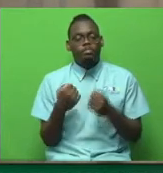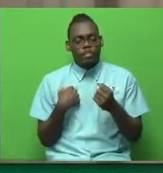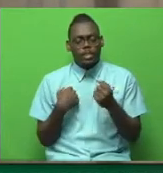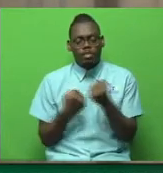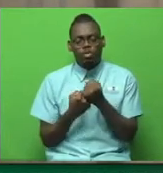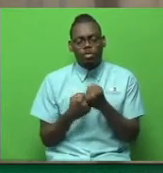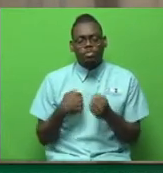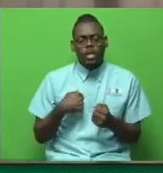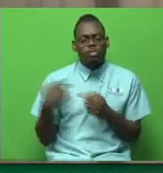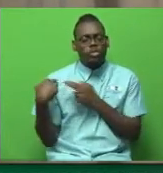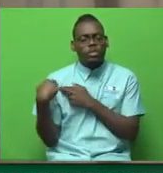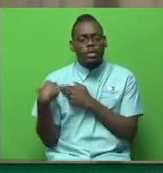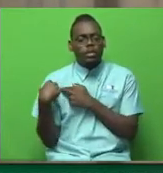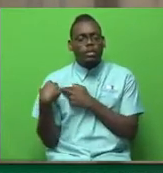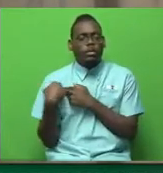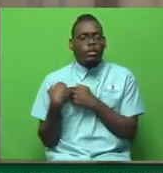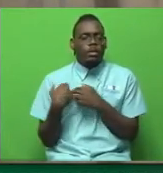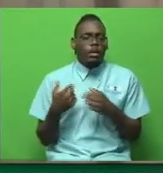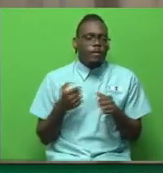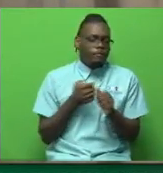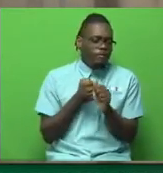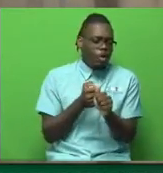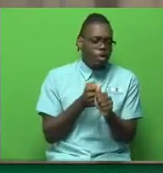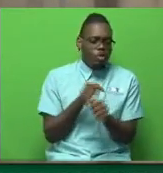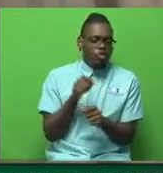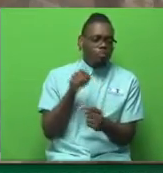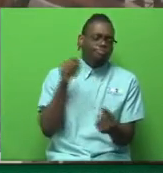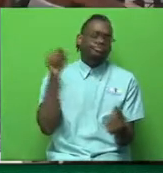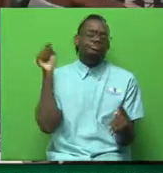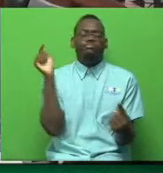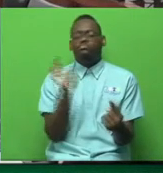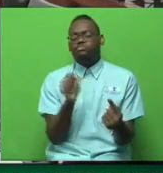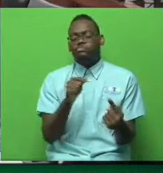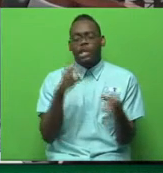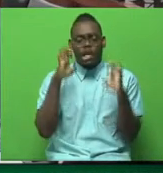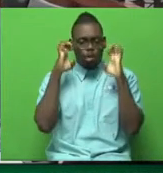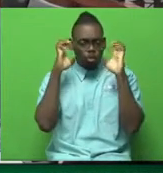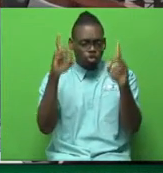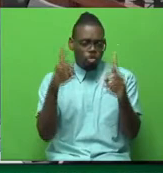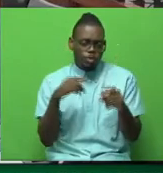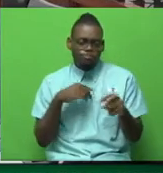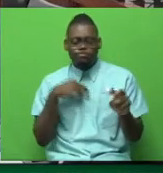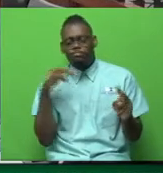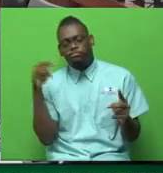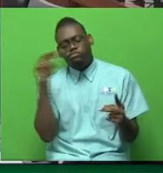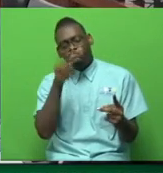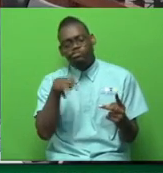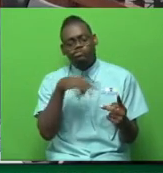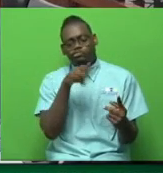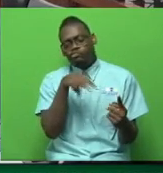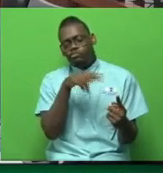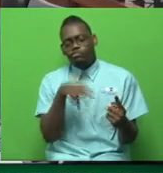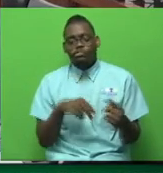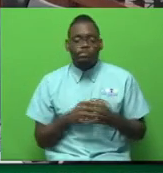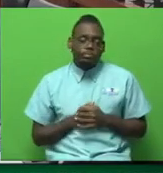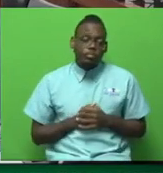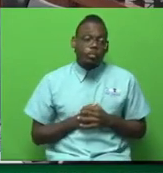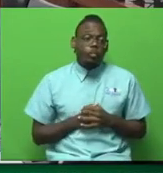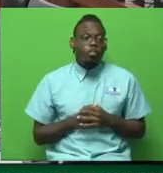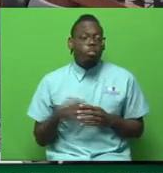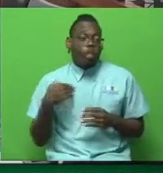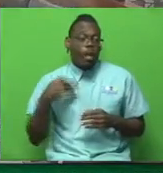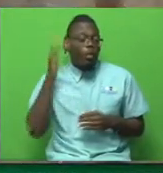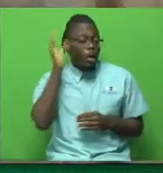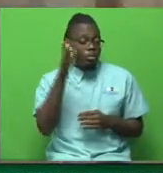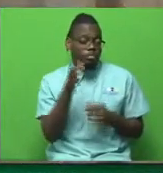sector so I am positioned to go into significant details because I think